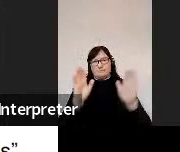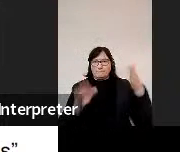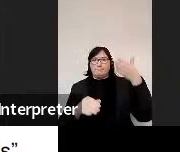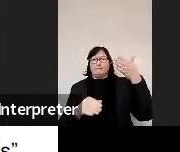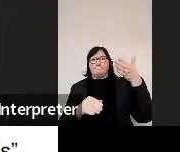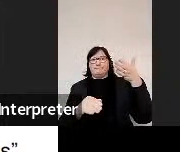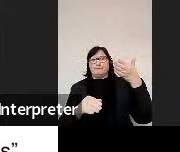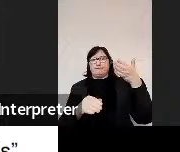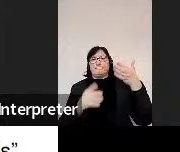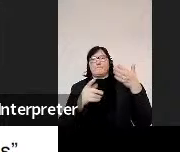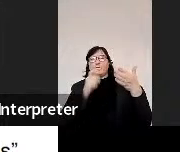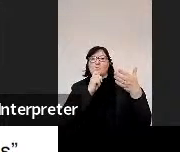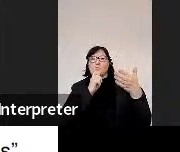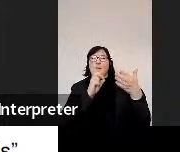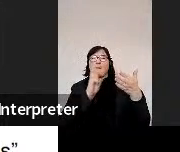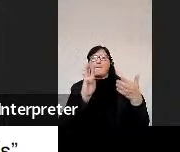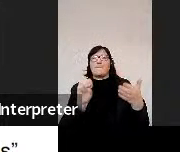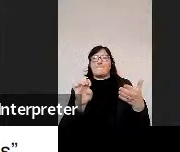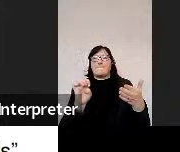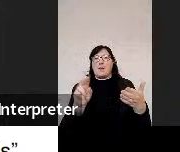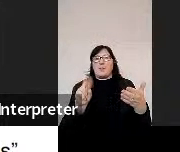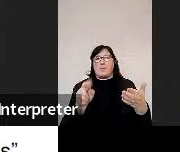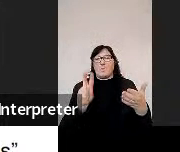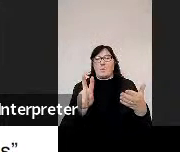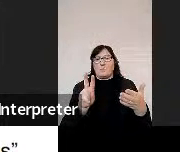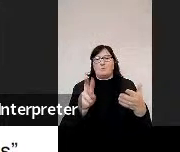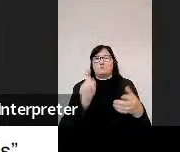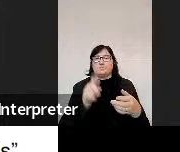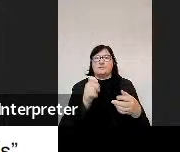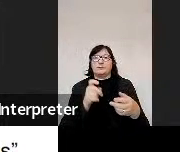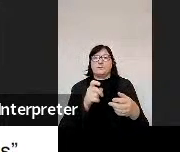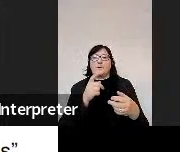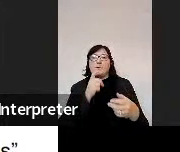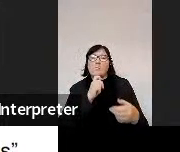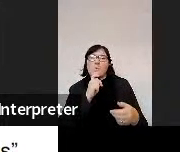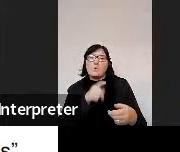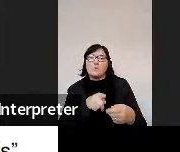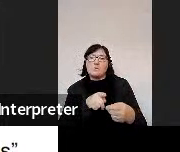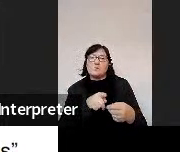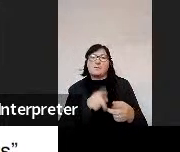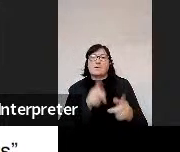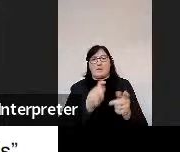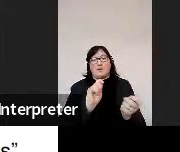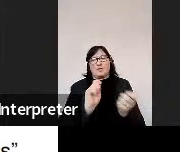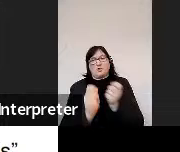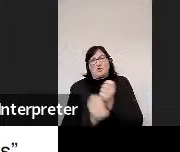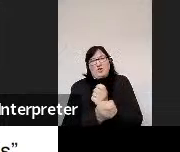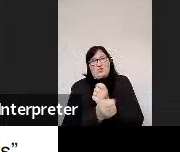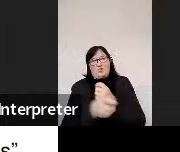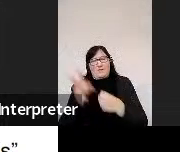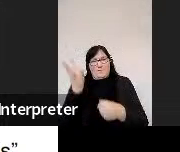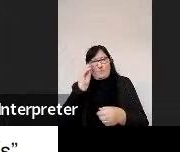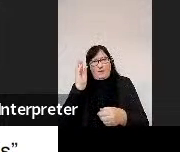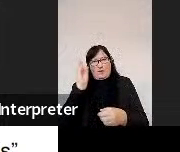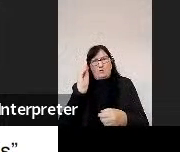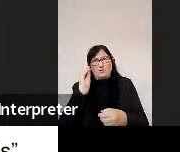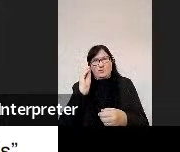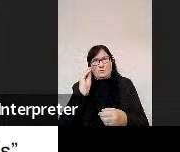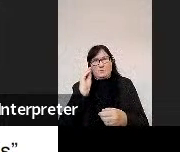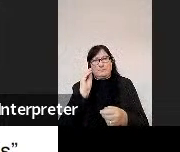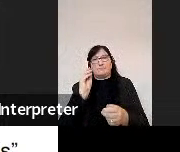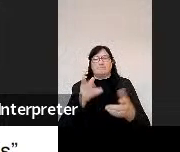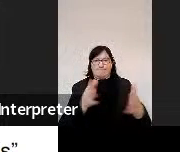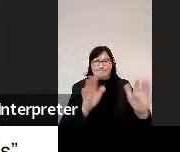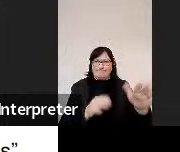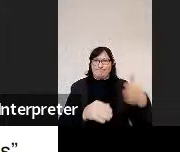side. Click on user and then click on the change details button. It will bring up the change details screen, and then